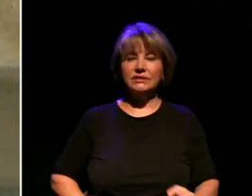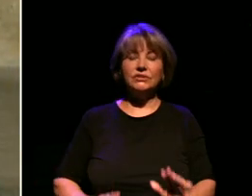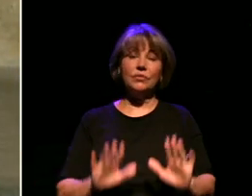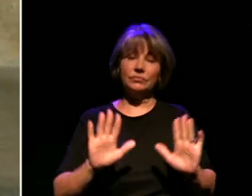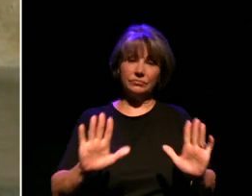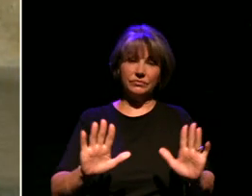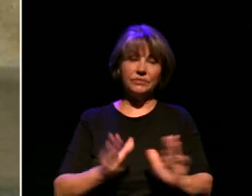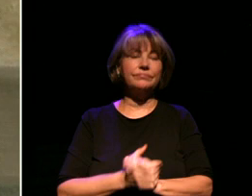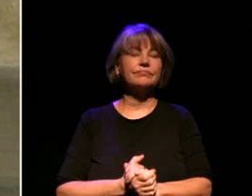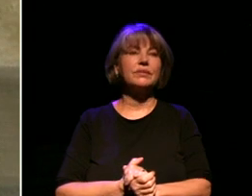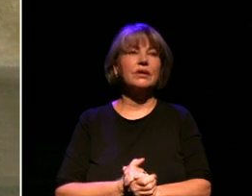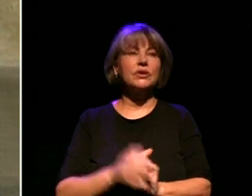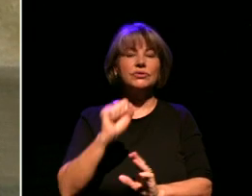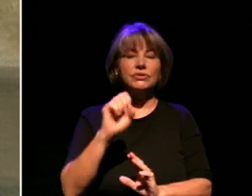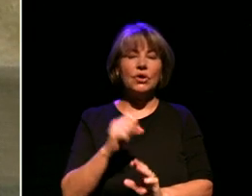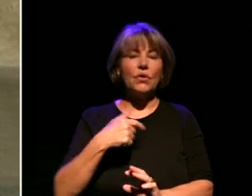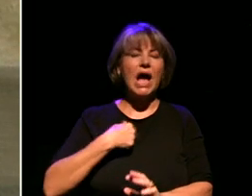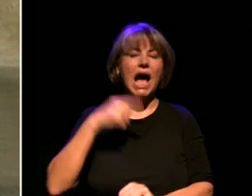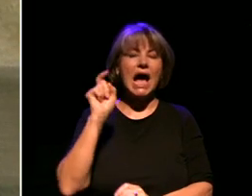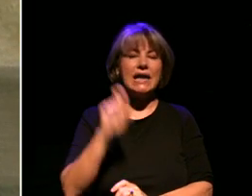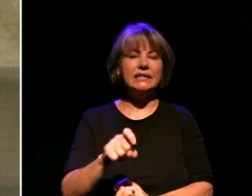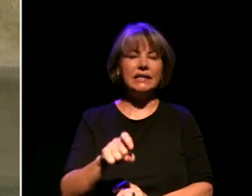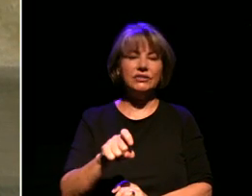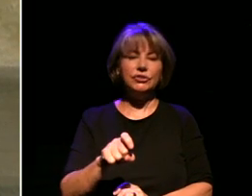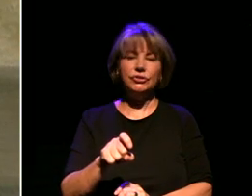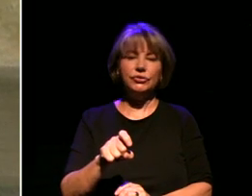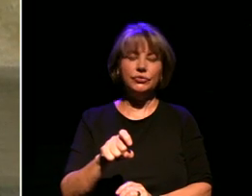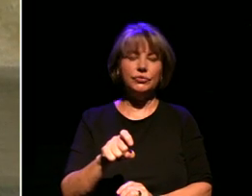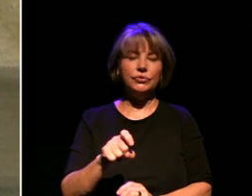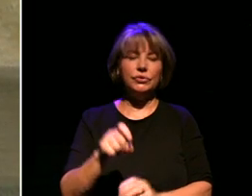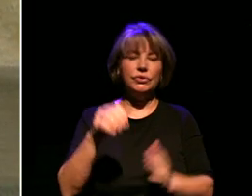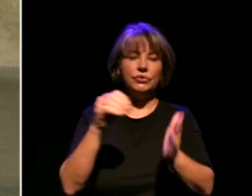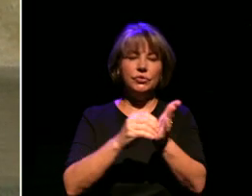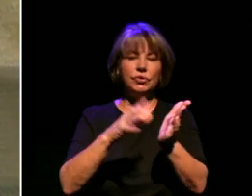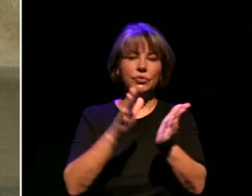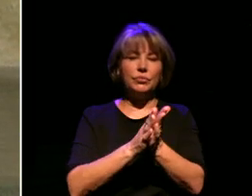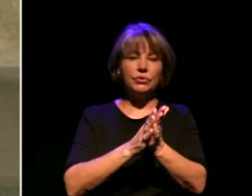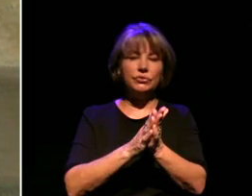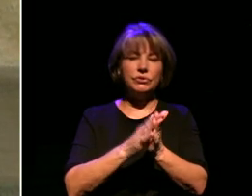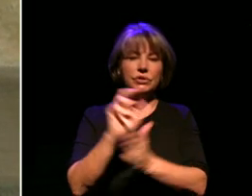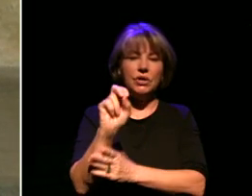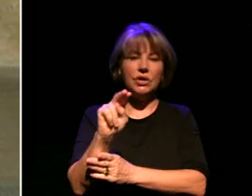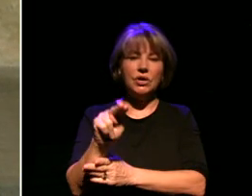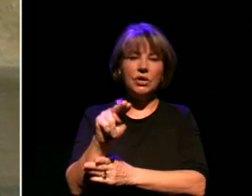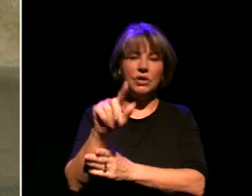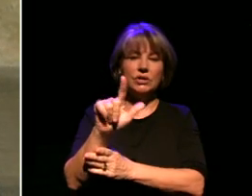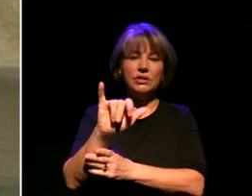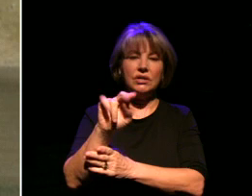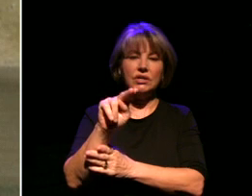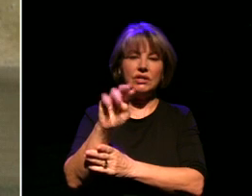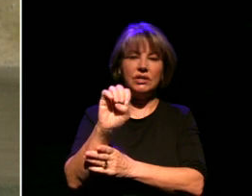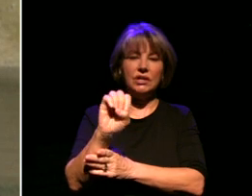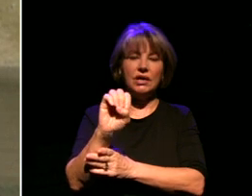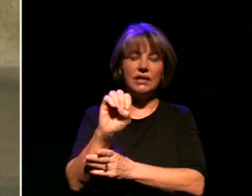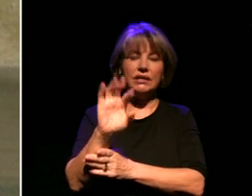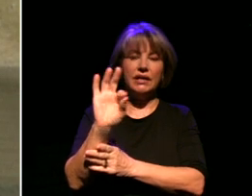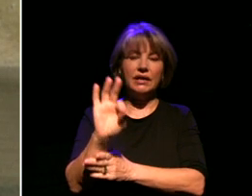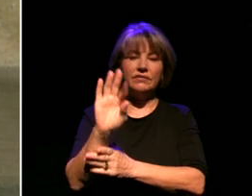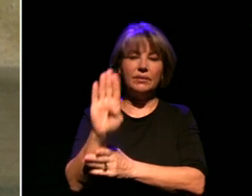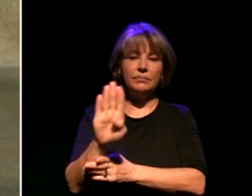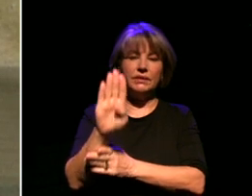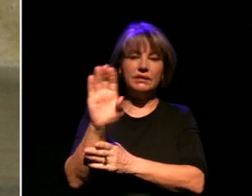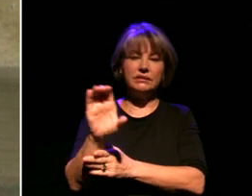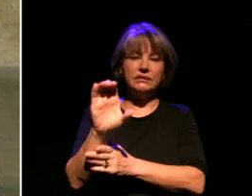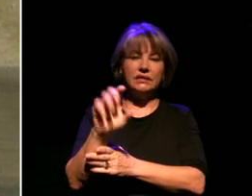So what I need you to do is, I need you to post using the hashtags FBC Topeka and FBC Hi-Crest, who did it